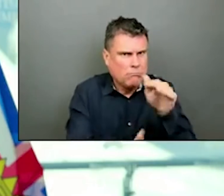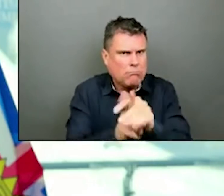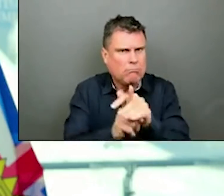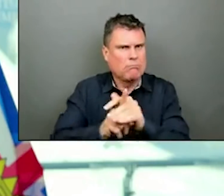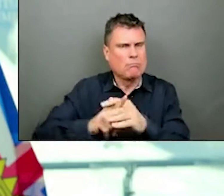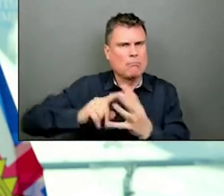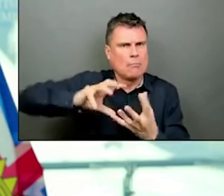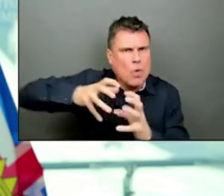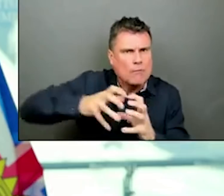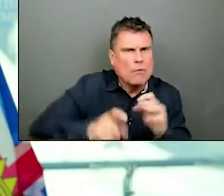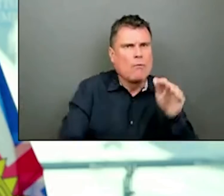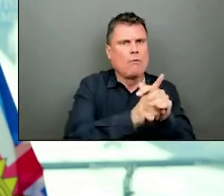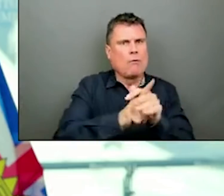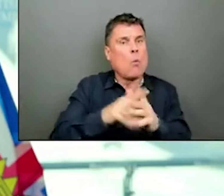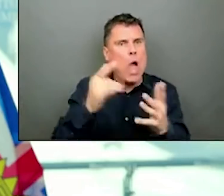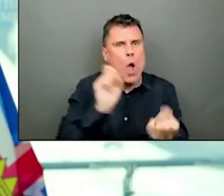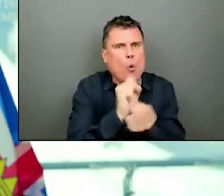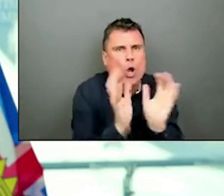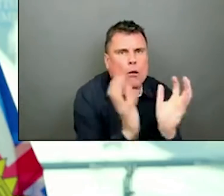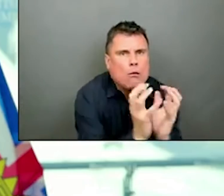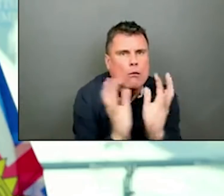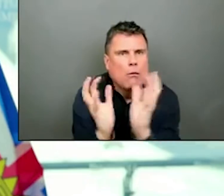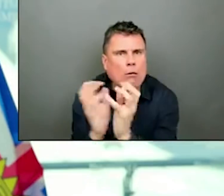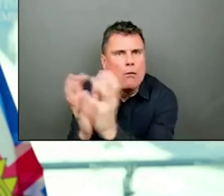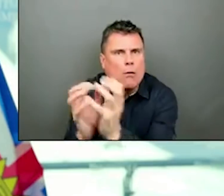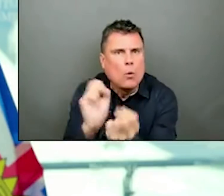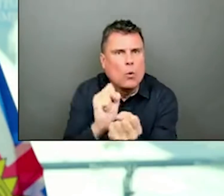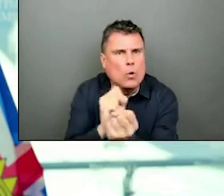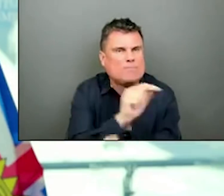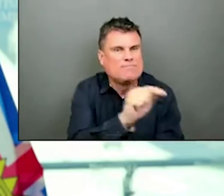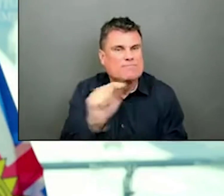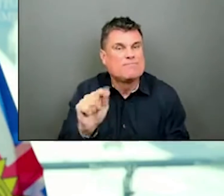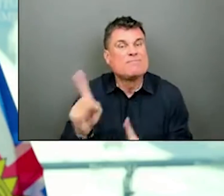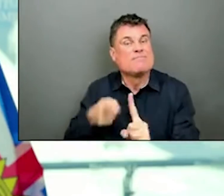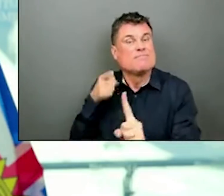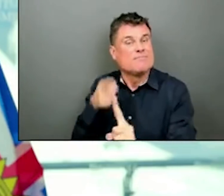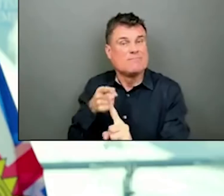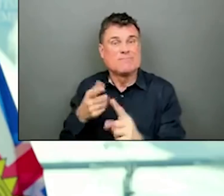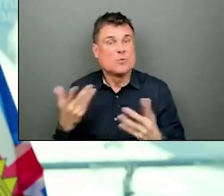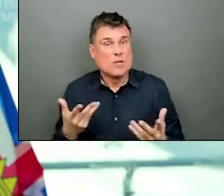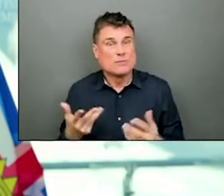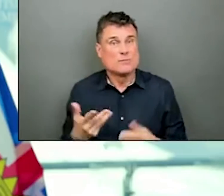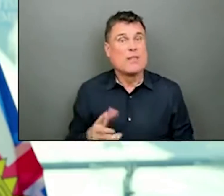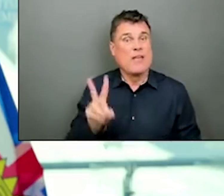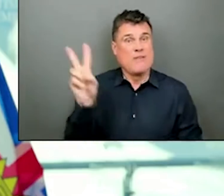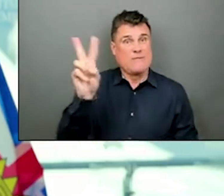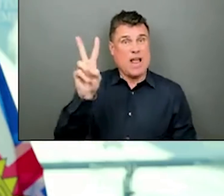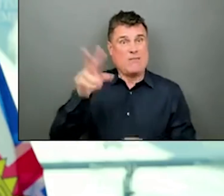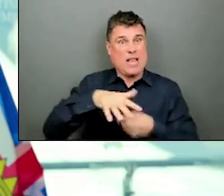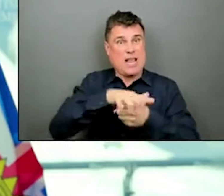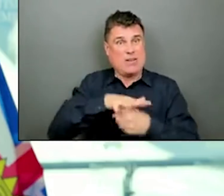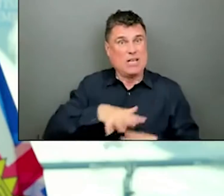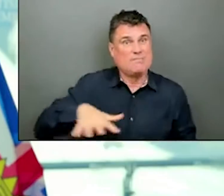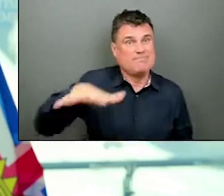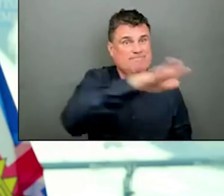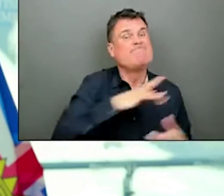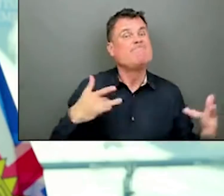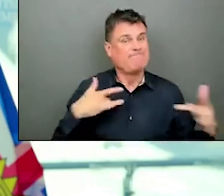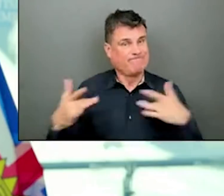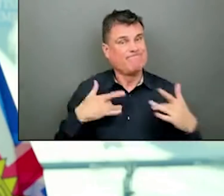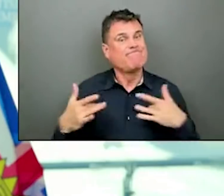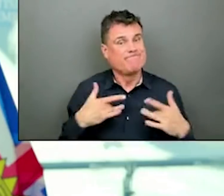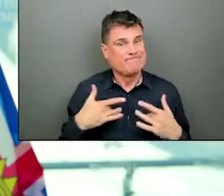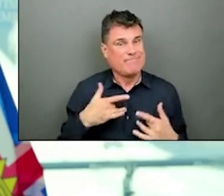and clusters across the province, but particularly in the Lower Mainland, and they are driving some of the transmission that we're